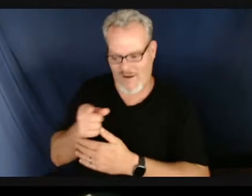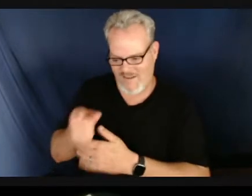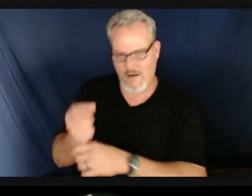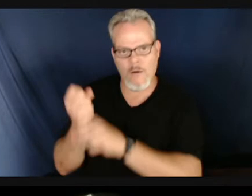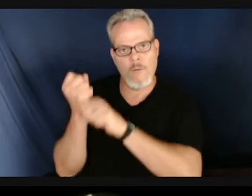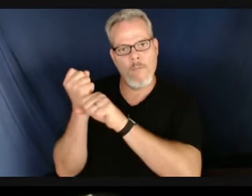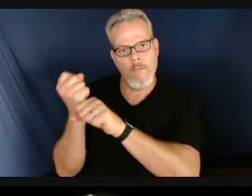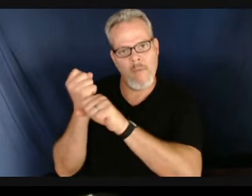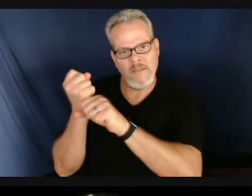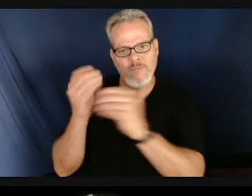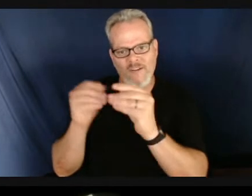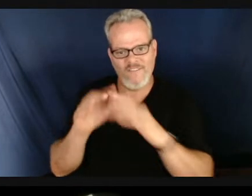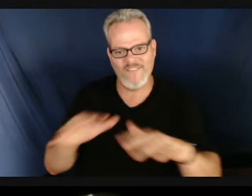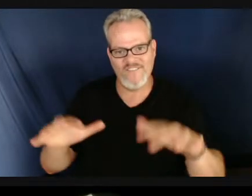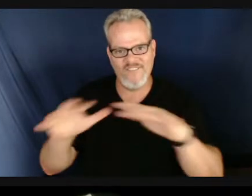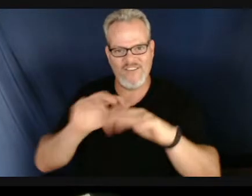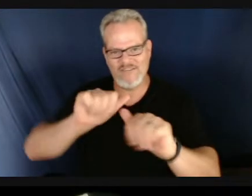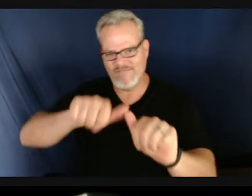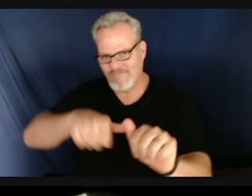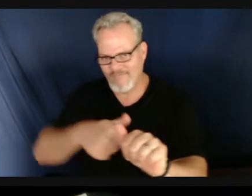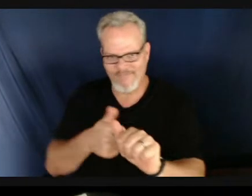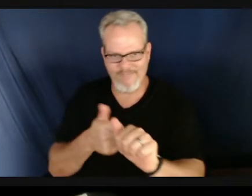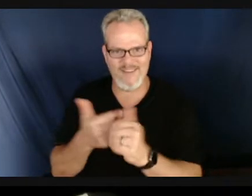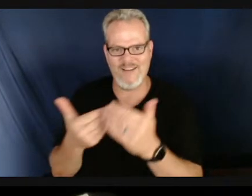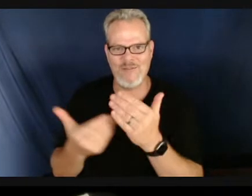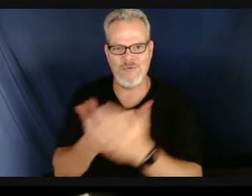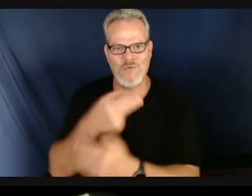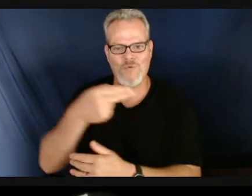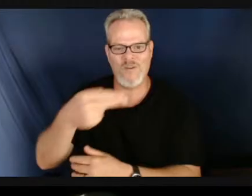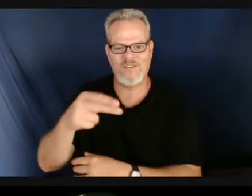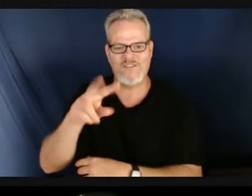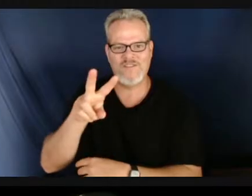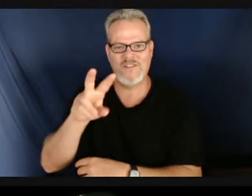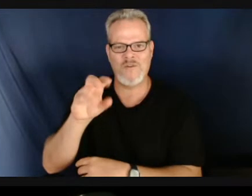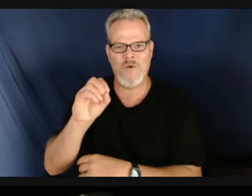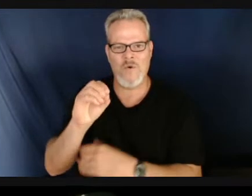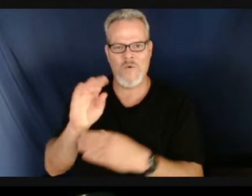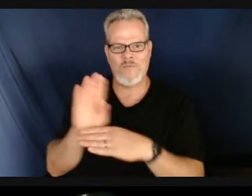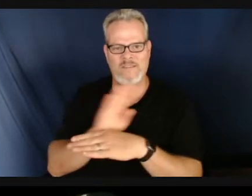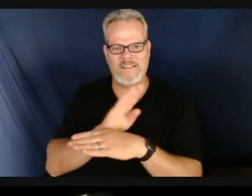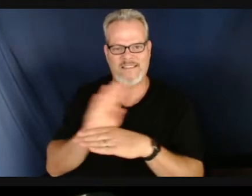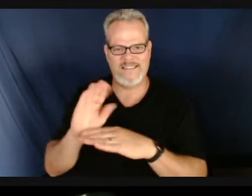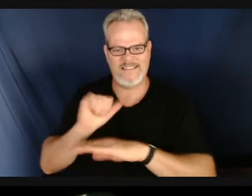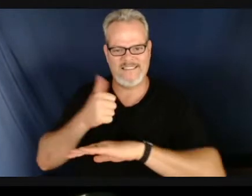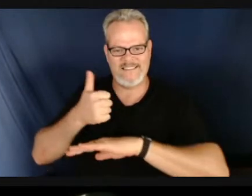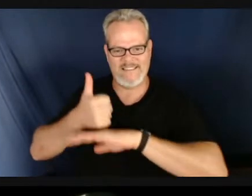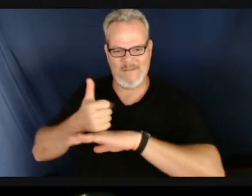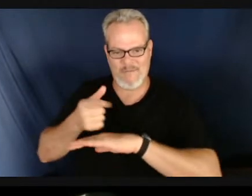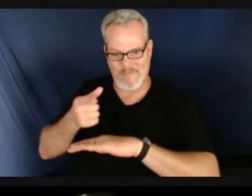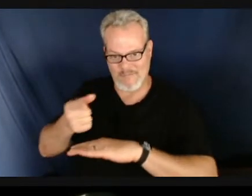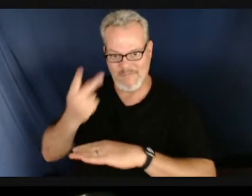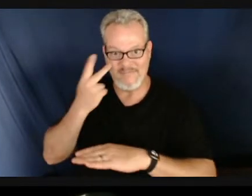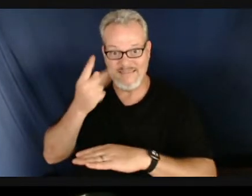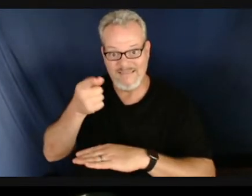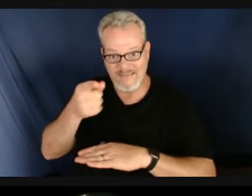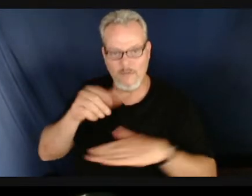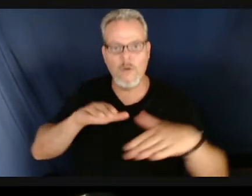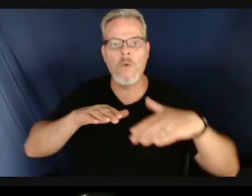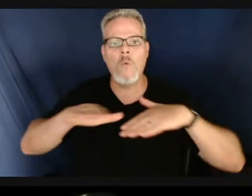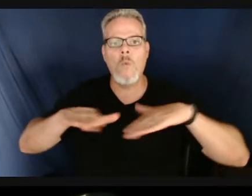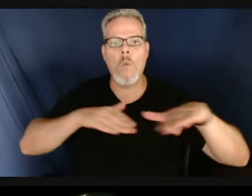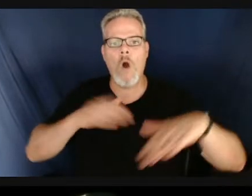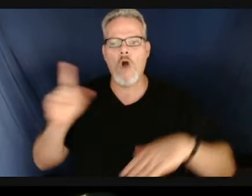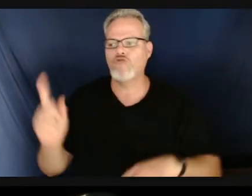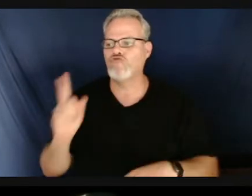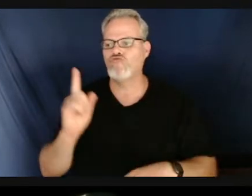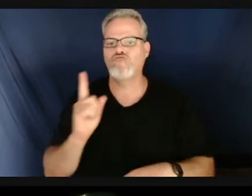directly behind the new HVO facility that they're working on. And you can walk over to the Welcome Center